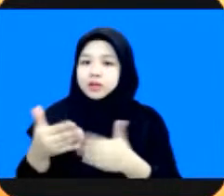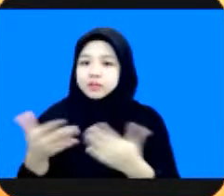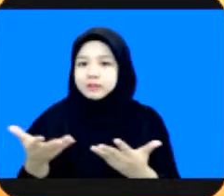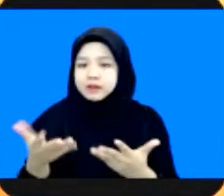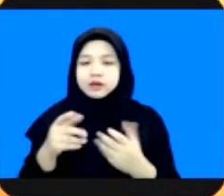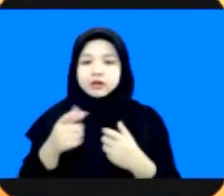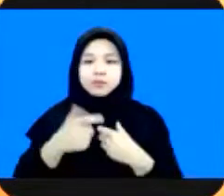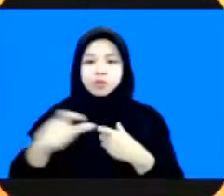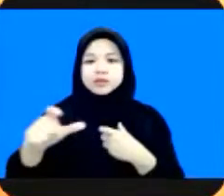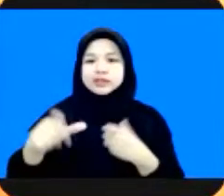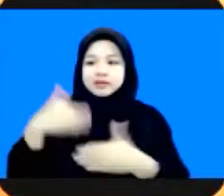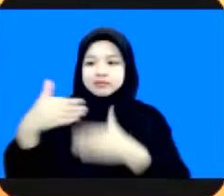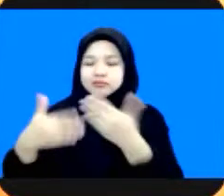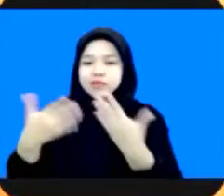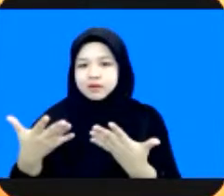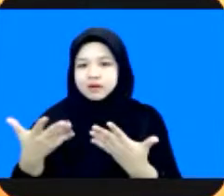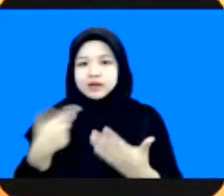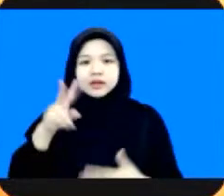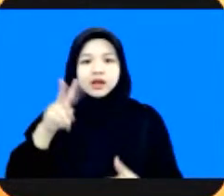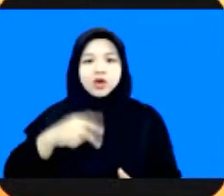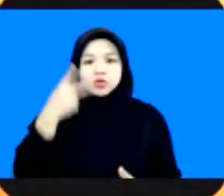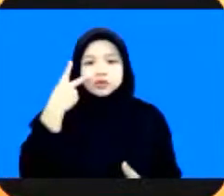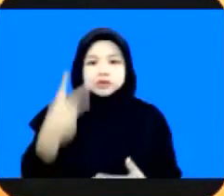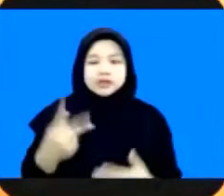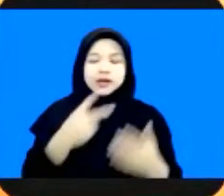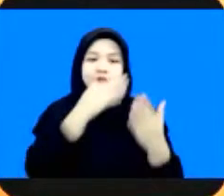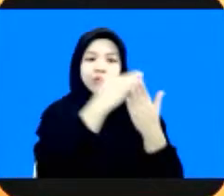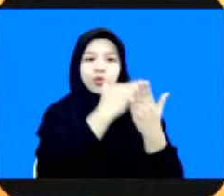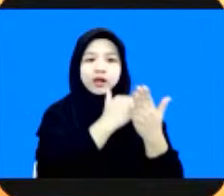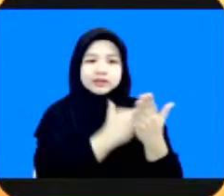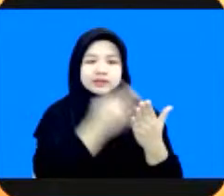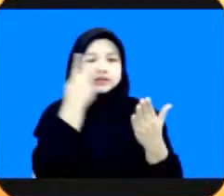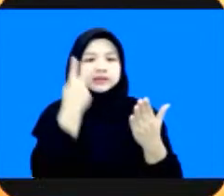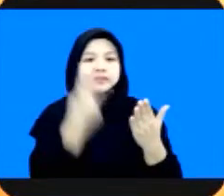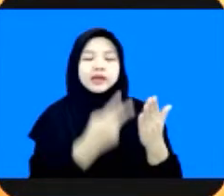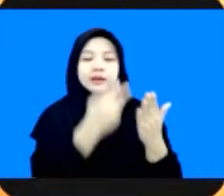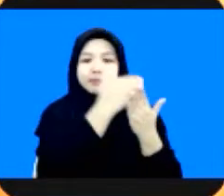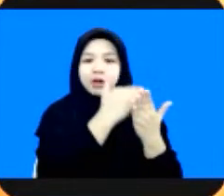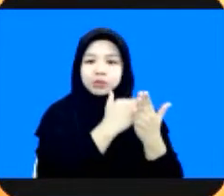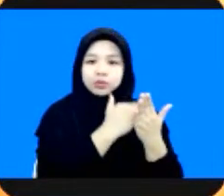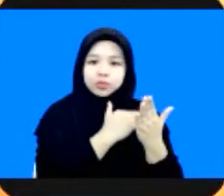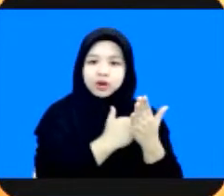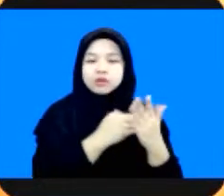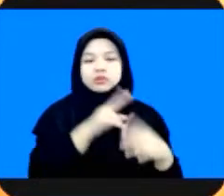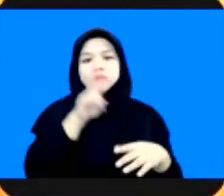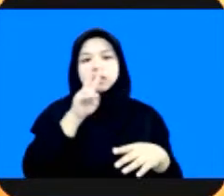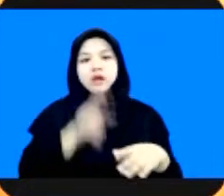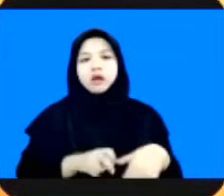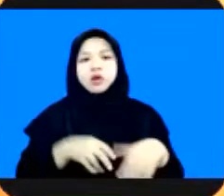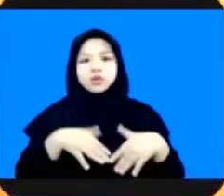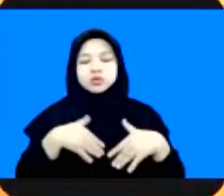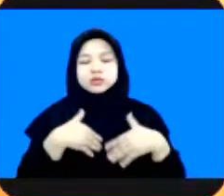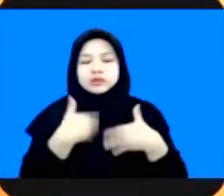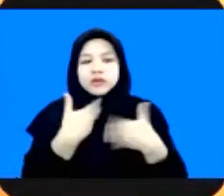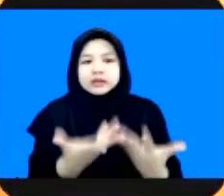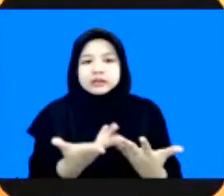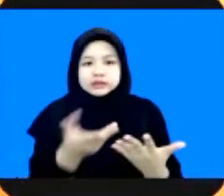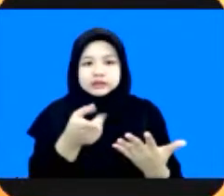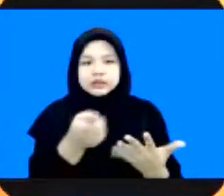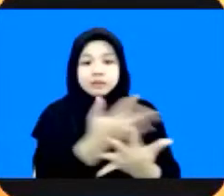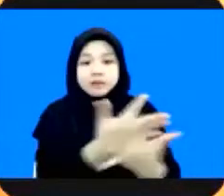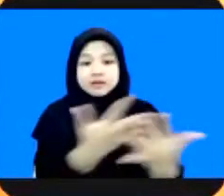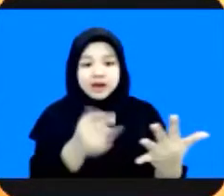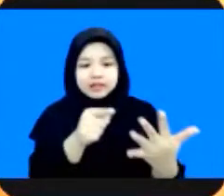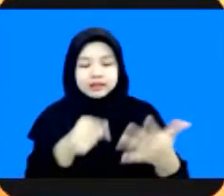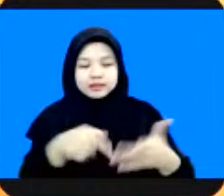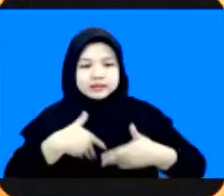regulation, checking the SOP and all of that, and then to provide public with the easy-to-use tools for them